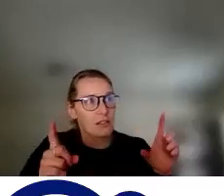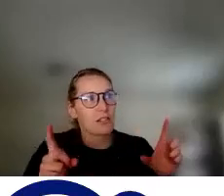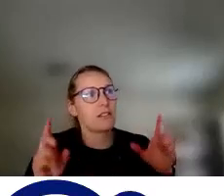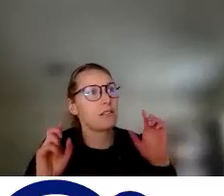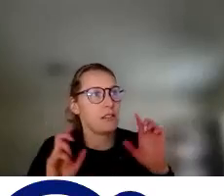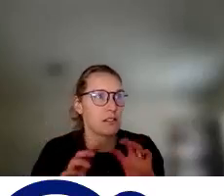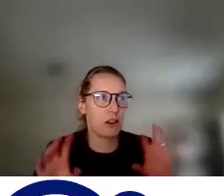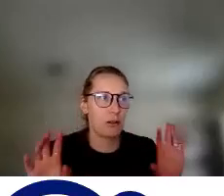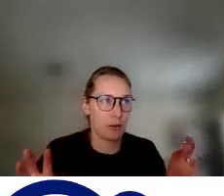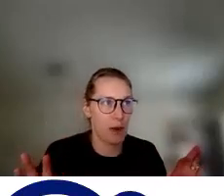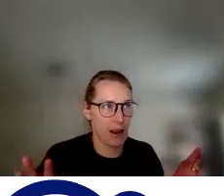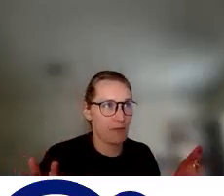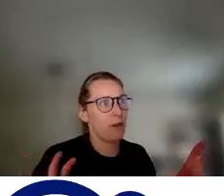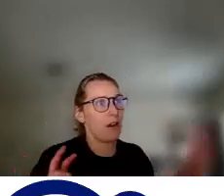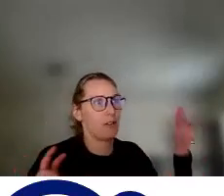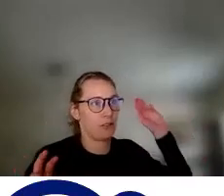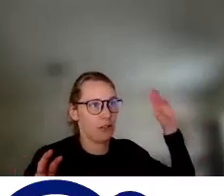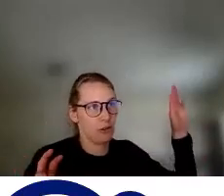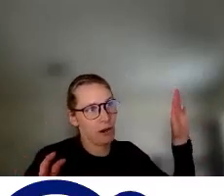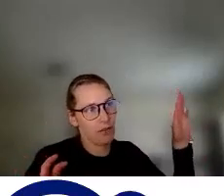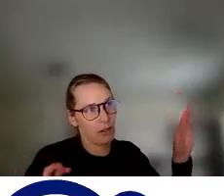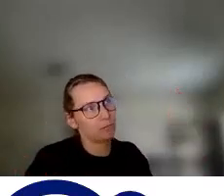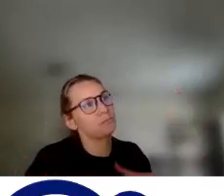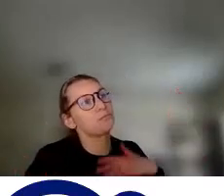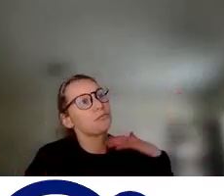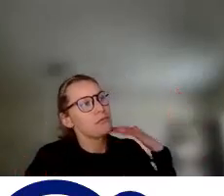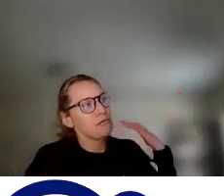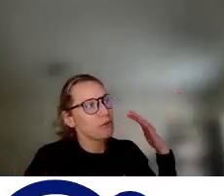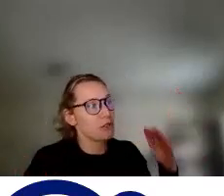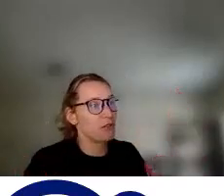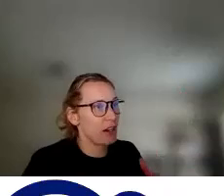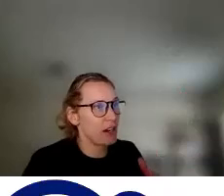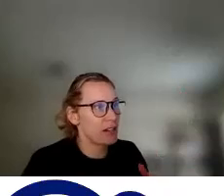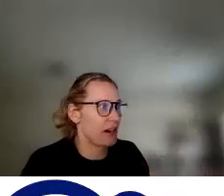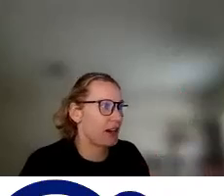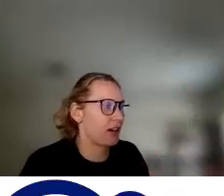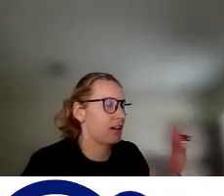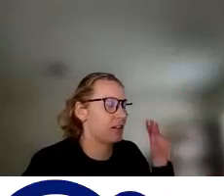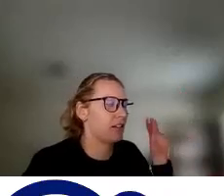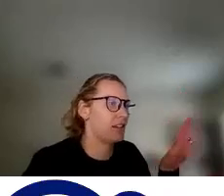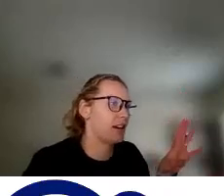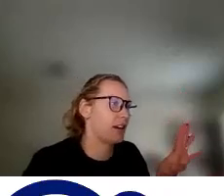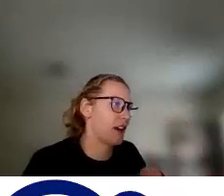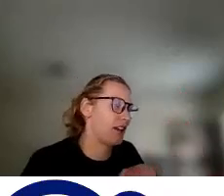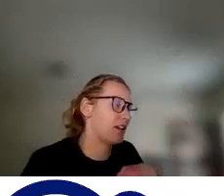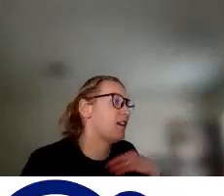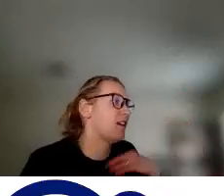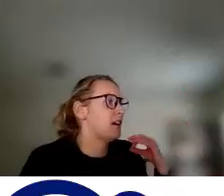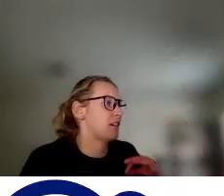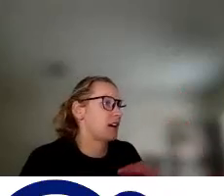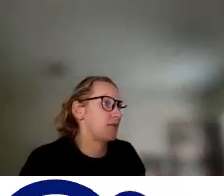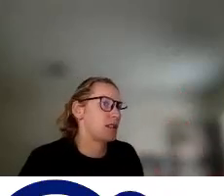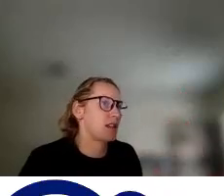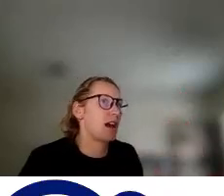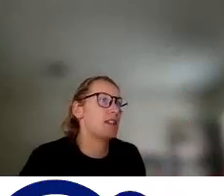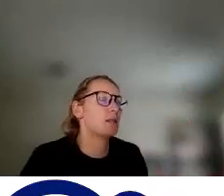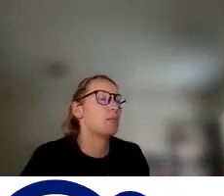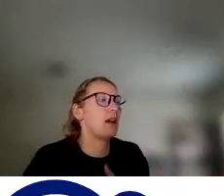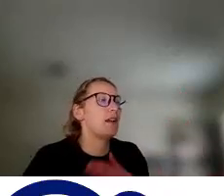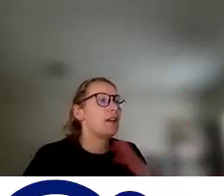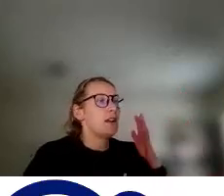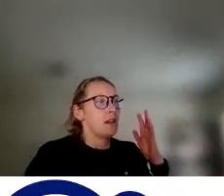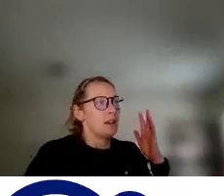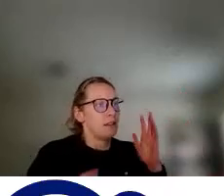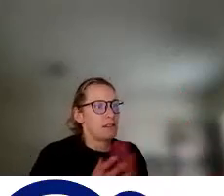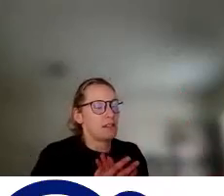That piece is going away under the new waiver, which is very exciting. And I'll hit that again in the coming